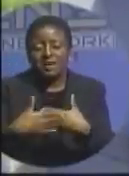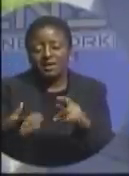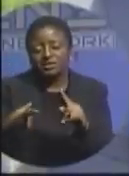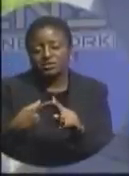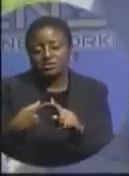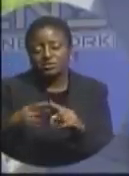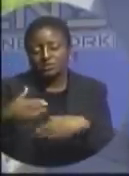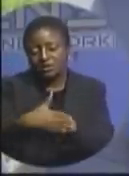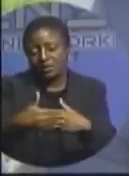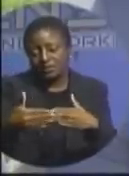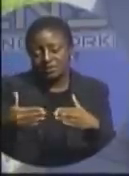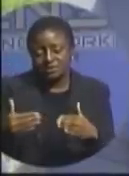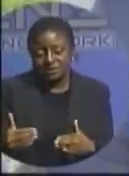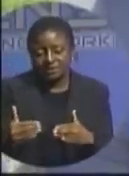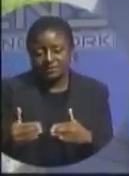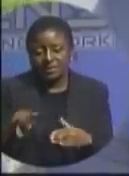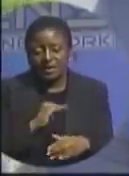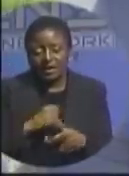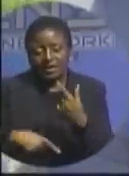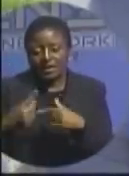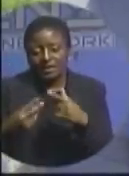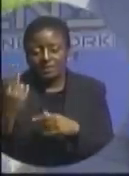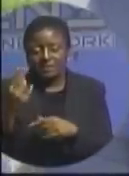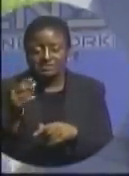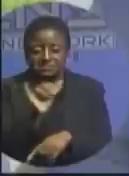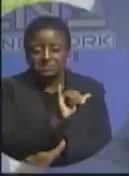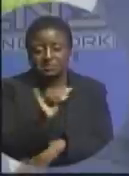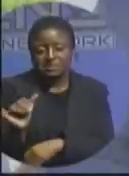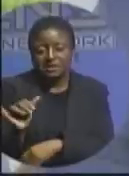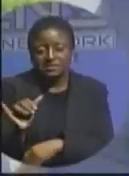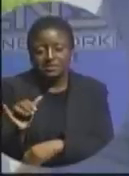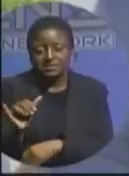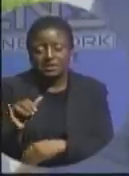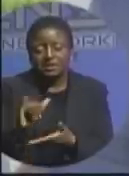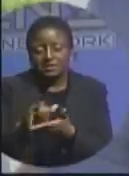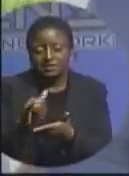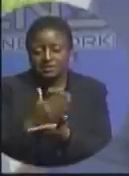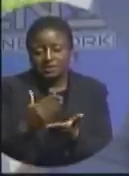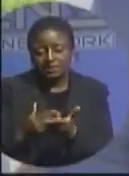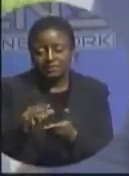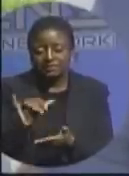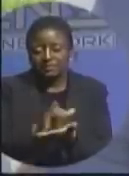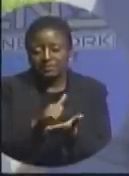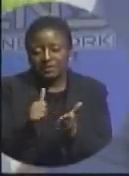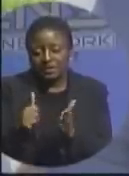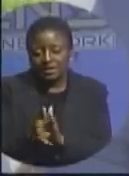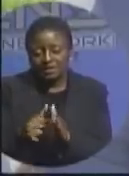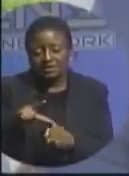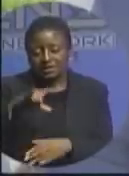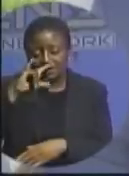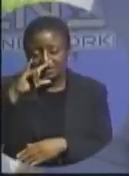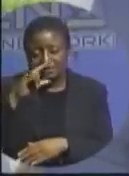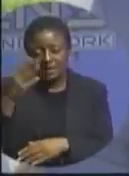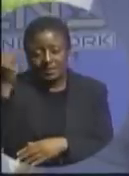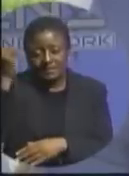could. I came up just like some of these kids in Mr. Rogers' camp.